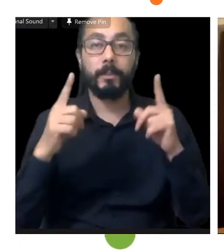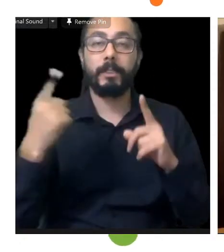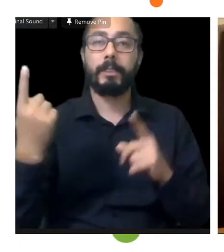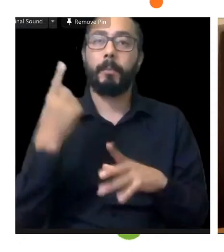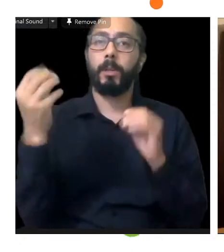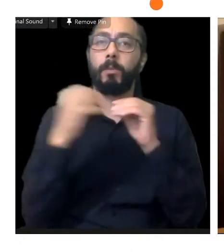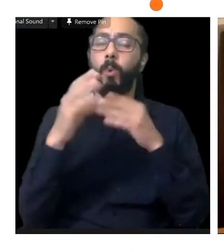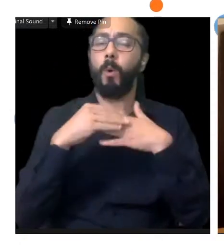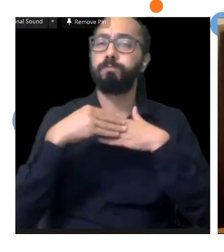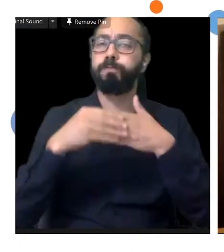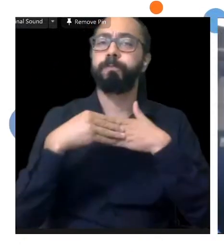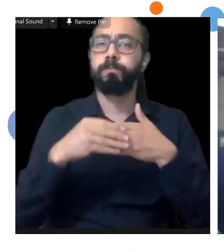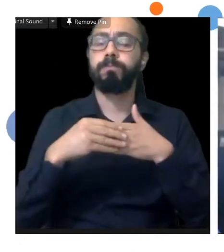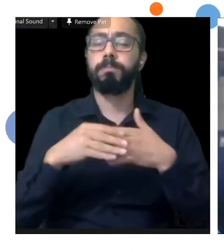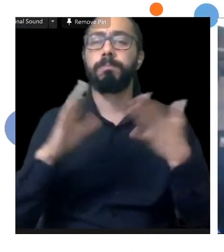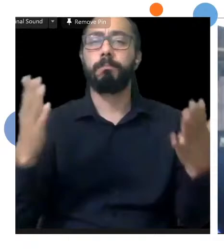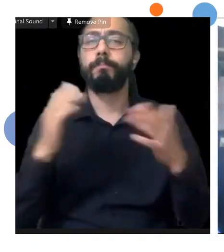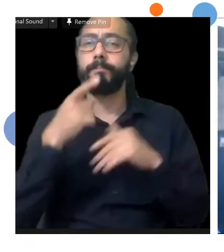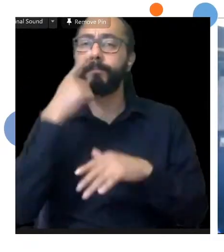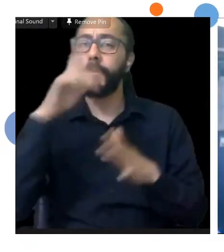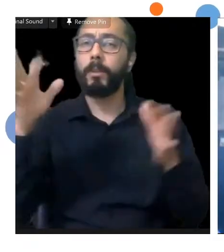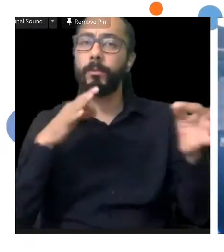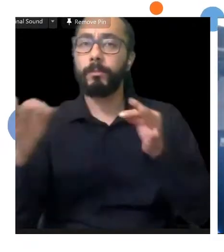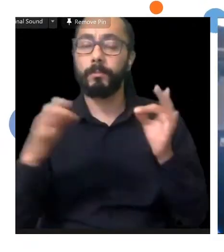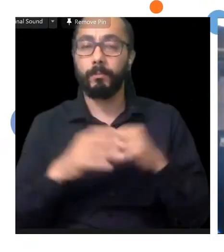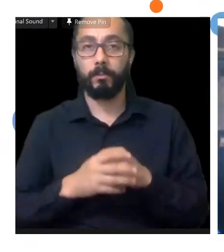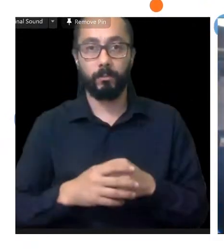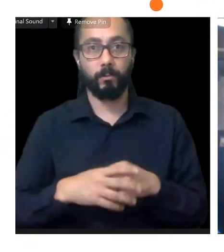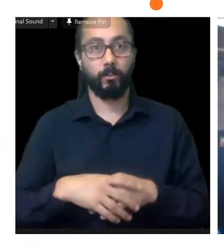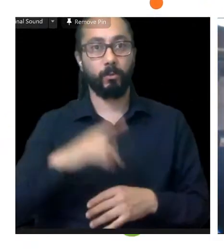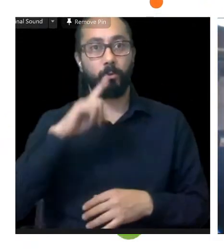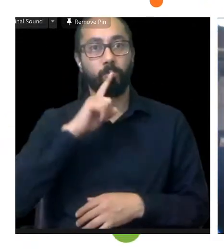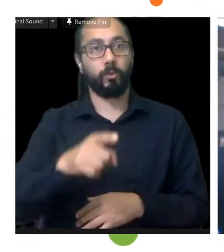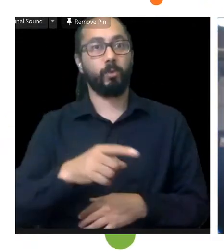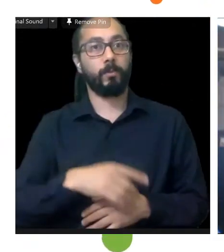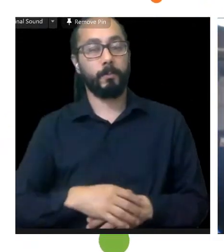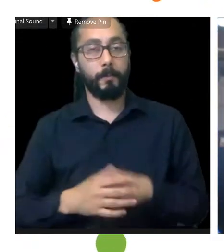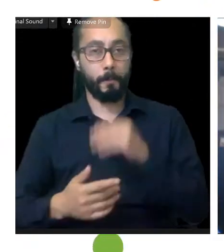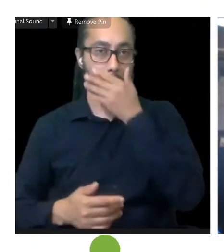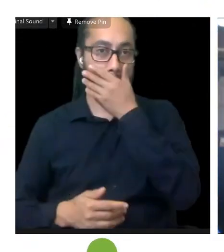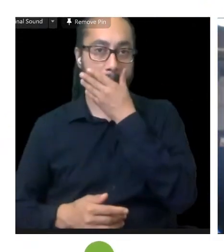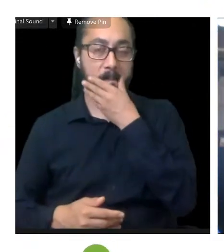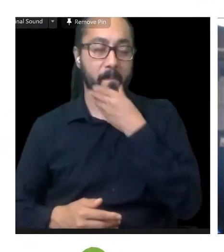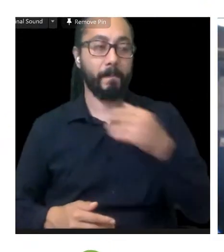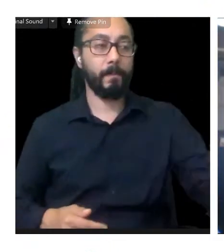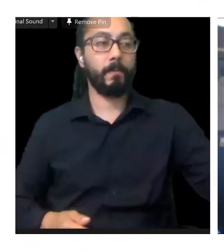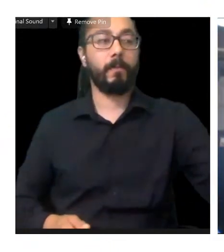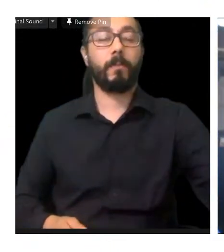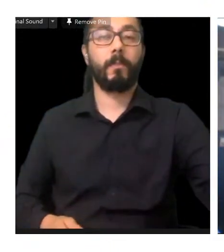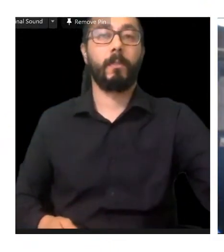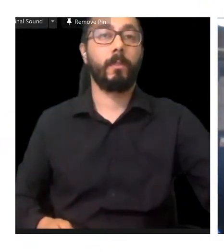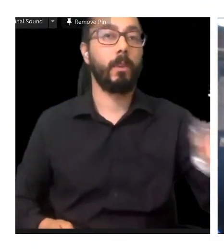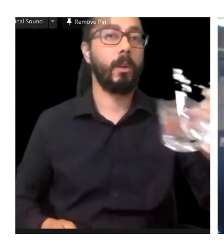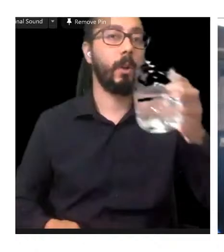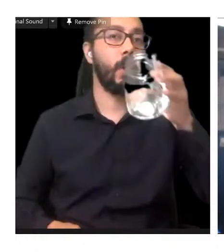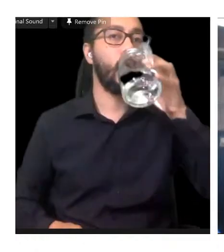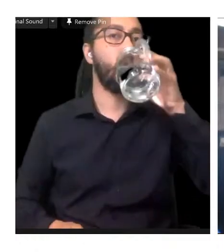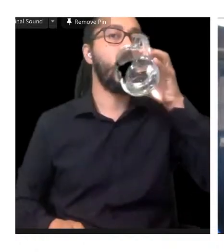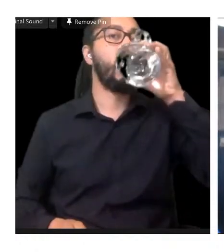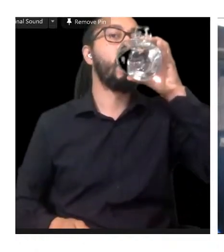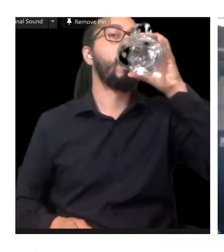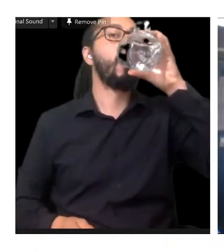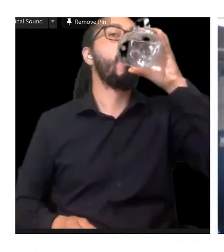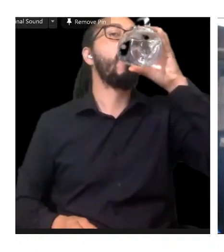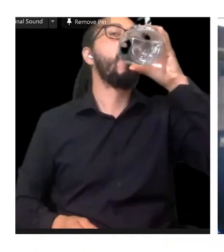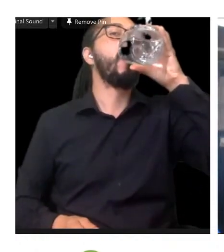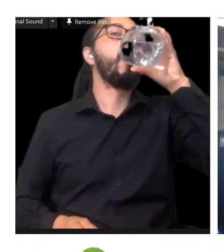responsive? Sure, happy to. My name is Monica Estevez, and I'm the Executive Director at Canadian Stage in